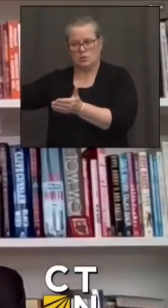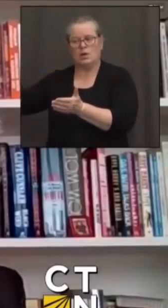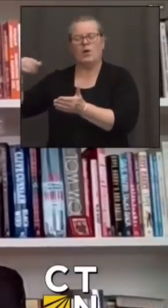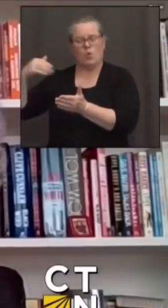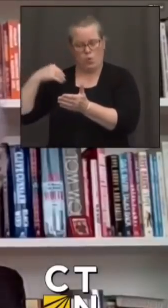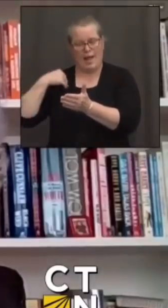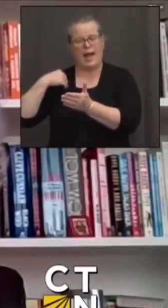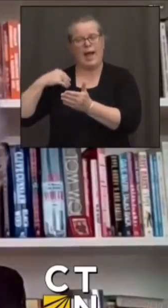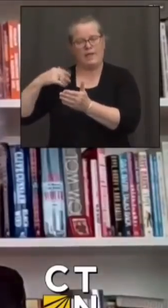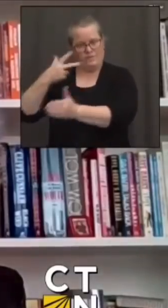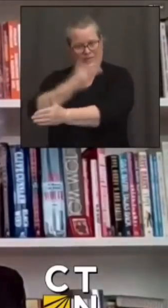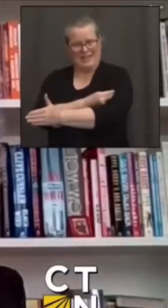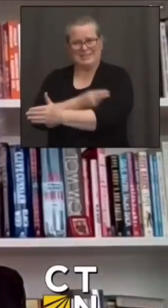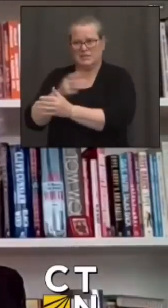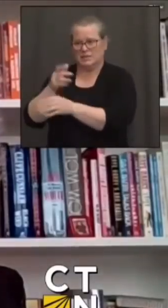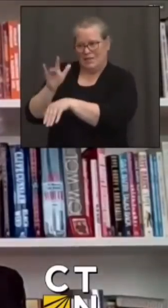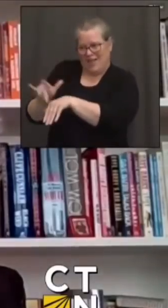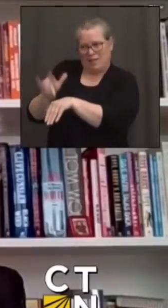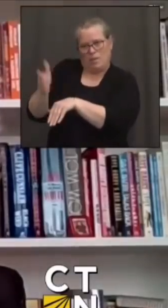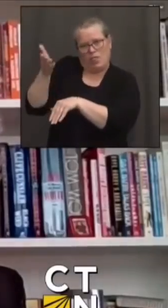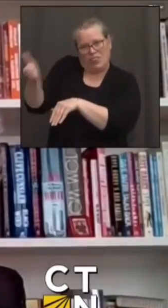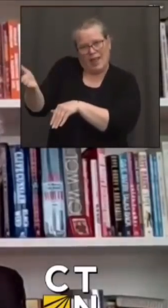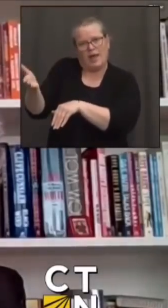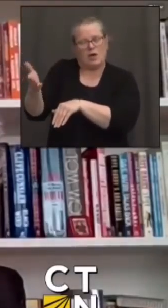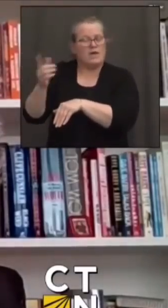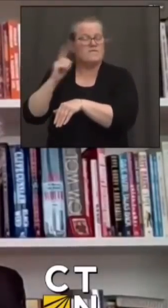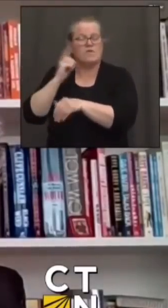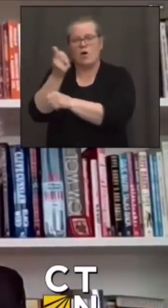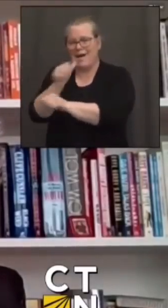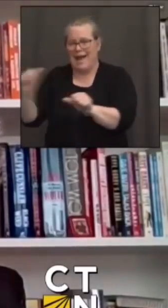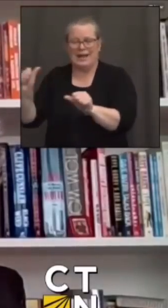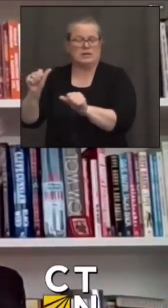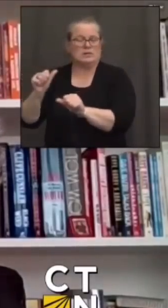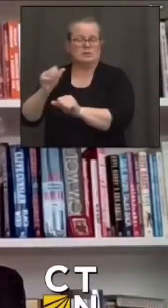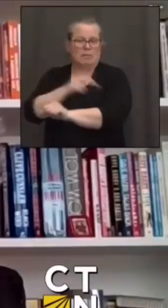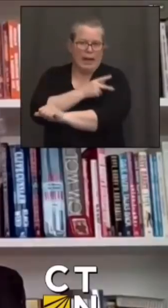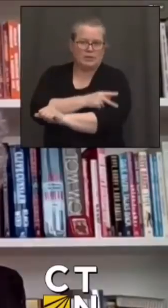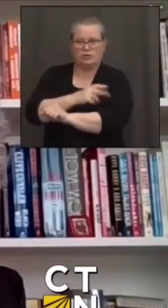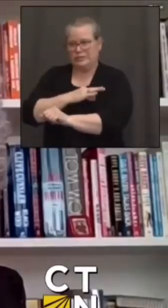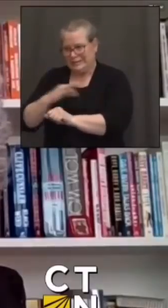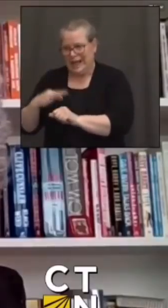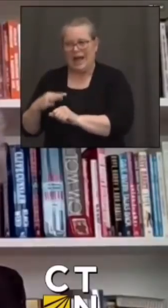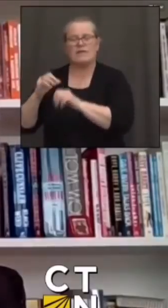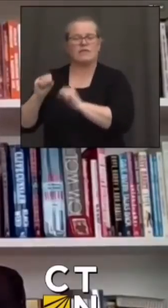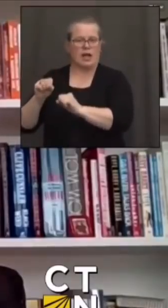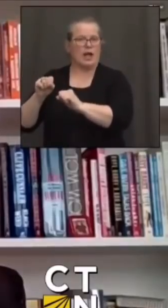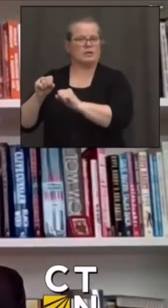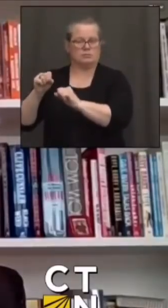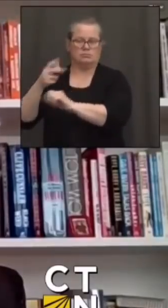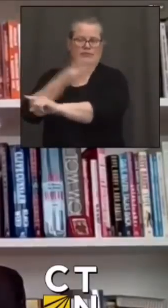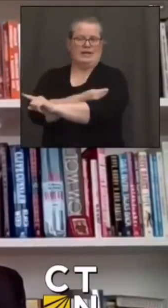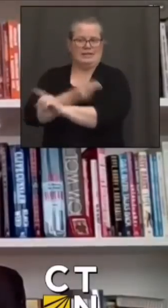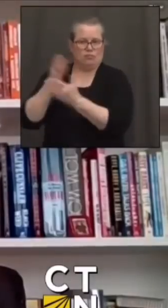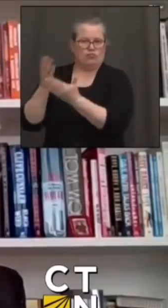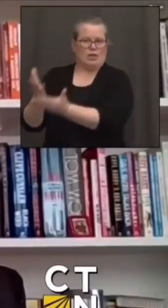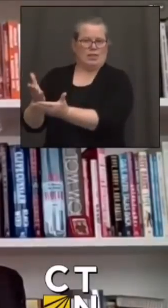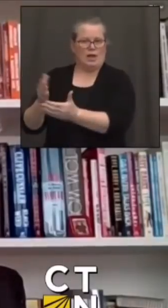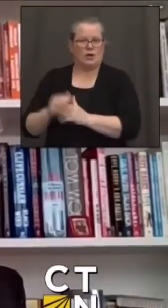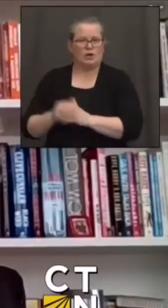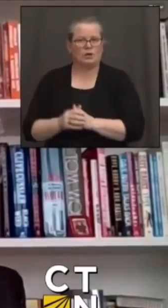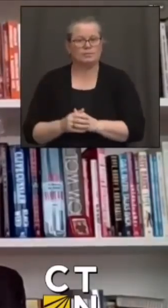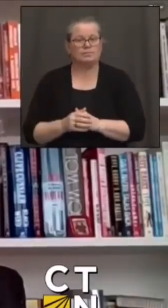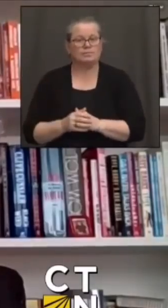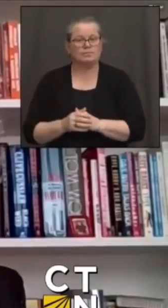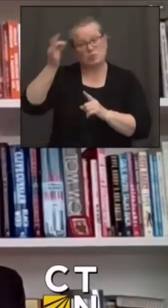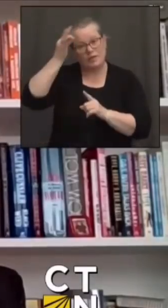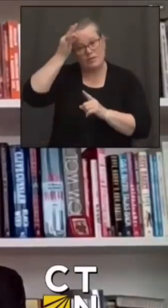vaccine in the facility for any unvaccinated residents or staff. So there was a federal pharmacy partnership with